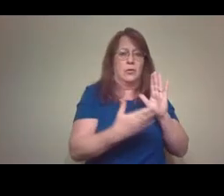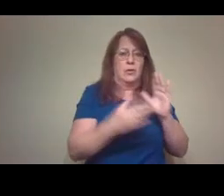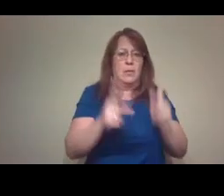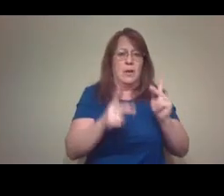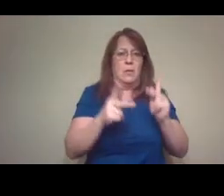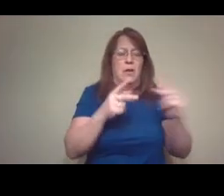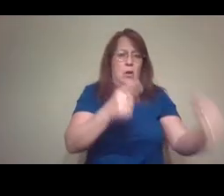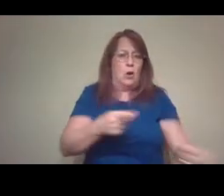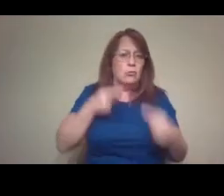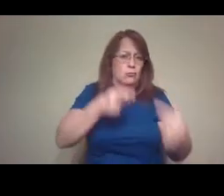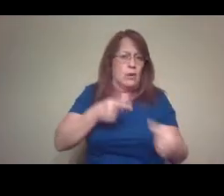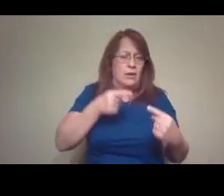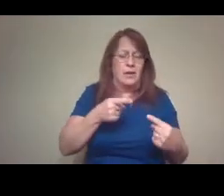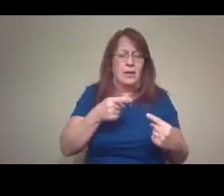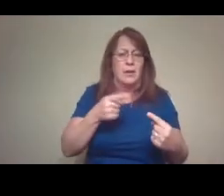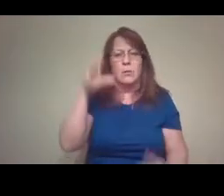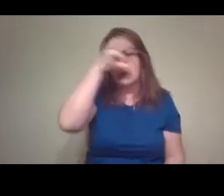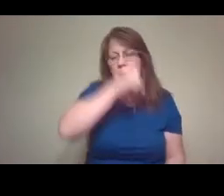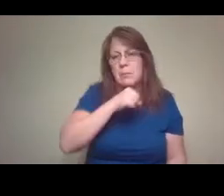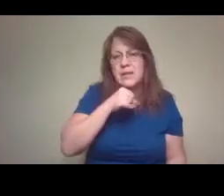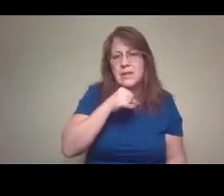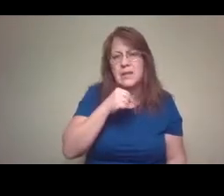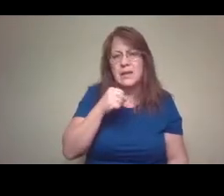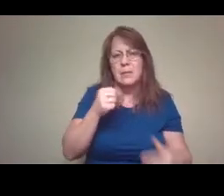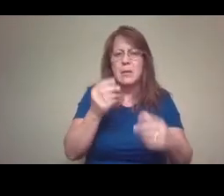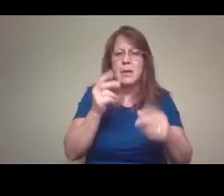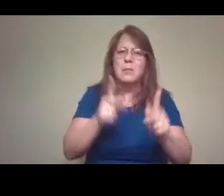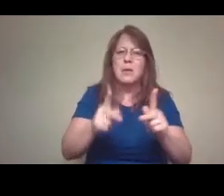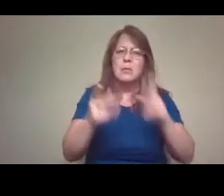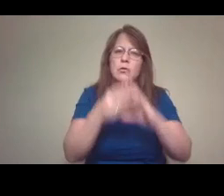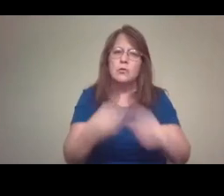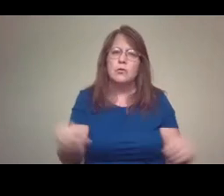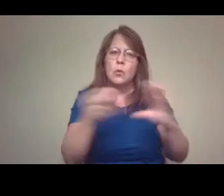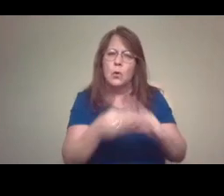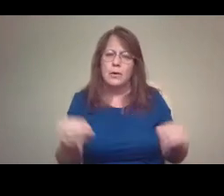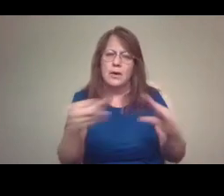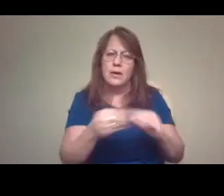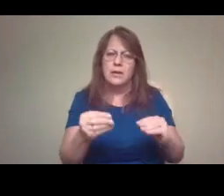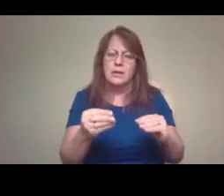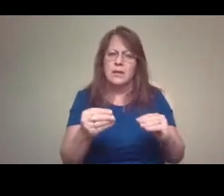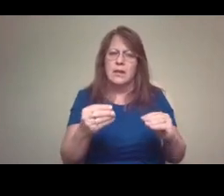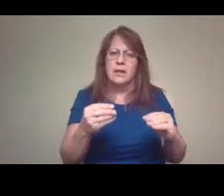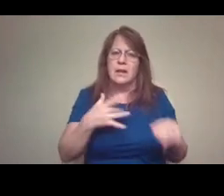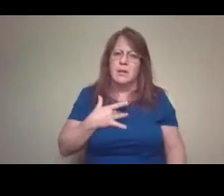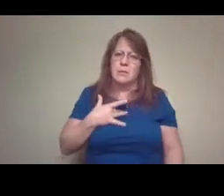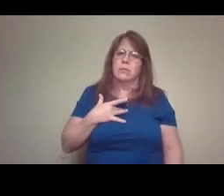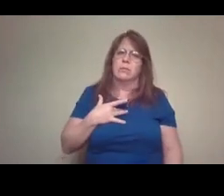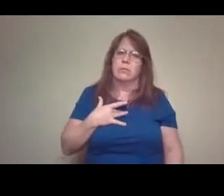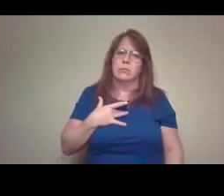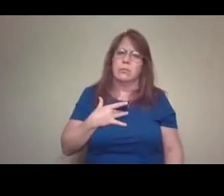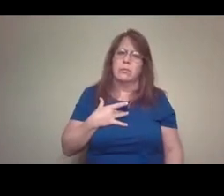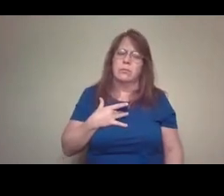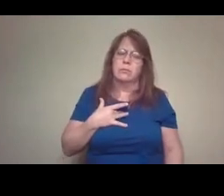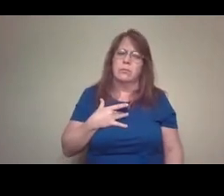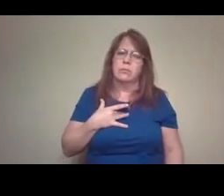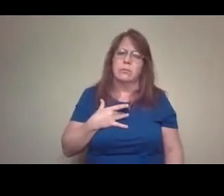a lot of people's stories if we're just looking at fatalities. And that can be a really sobering, disheartening message. On the